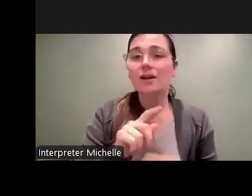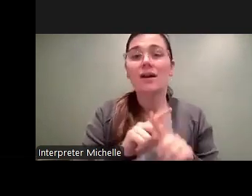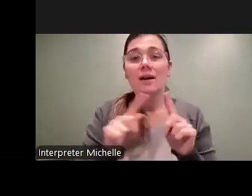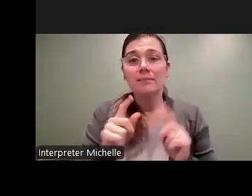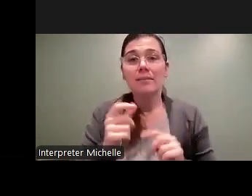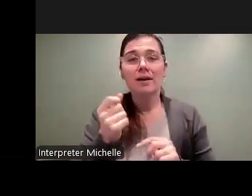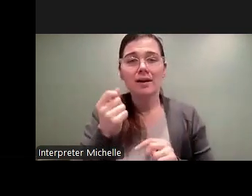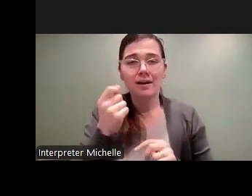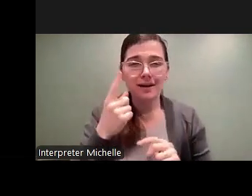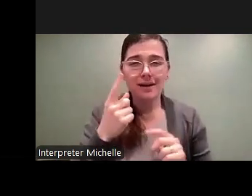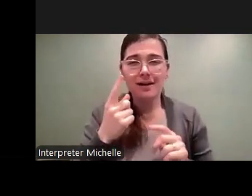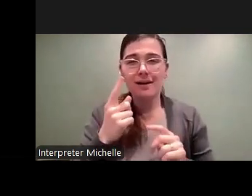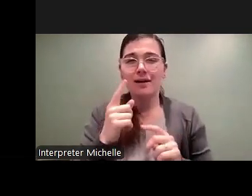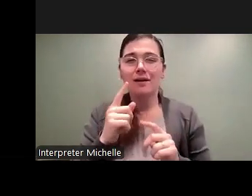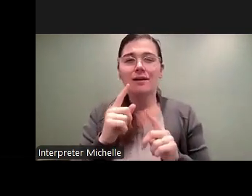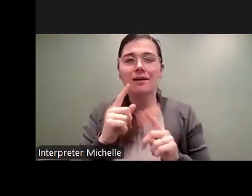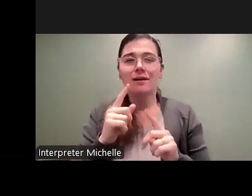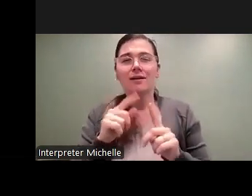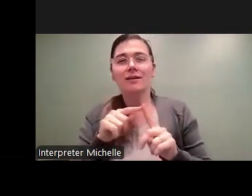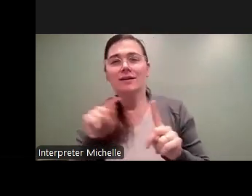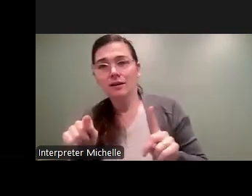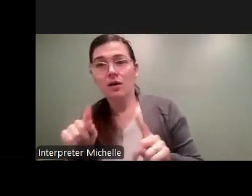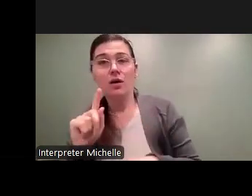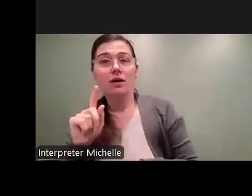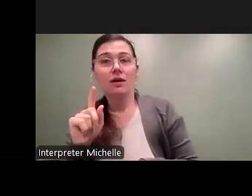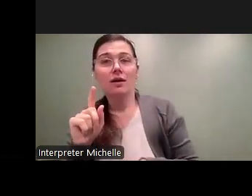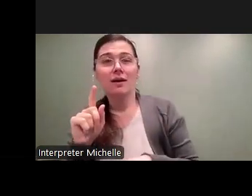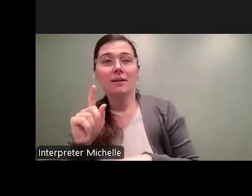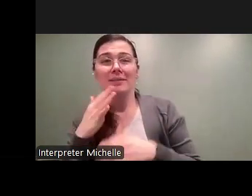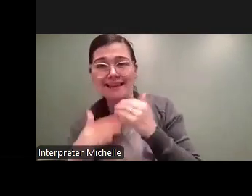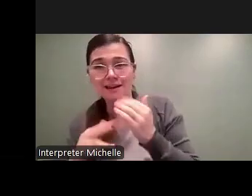sex is not, in fact, cervical cancer.